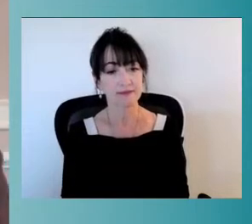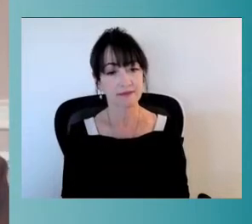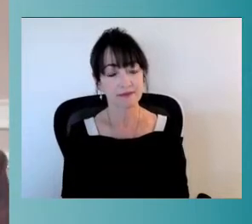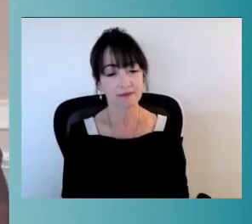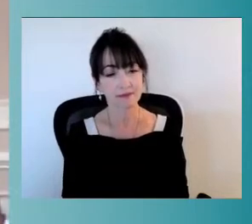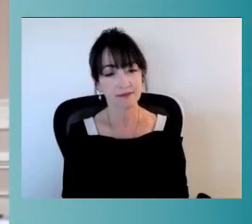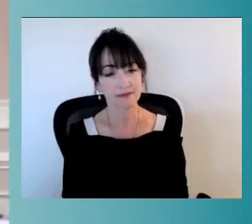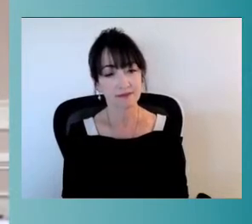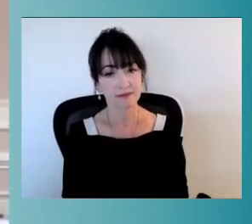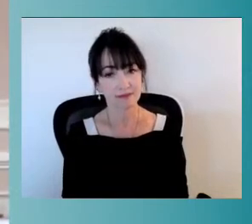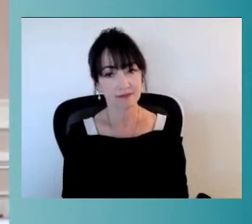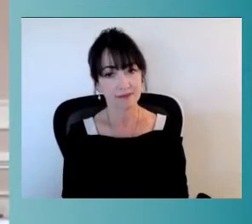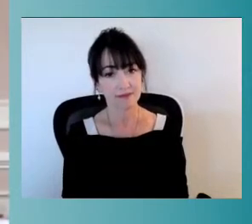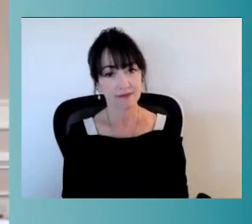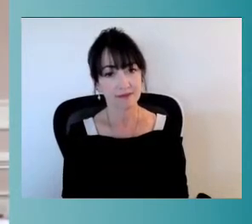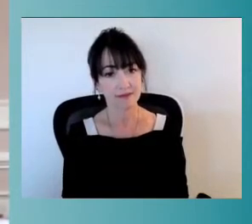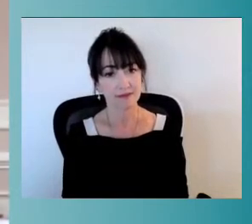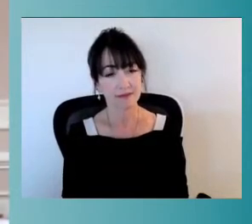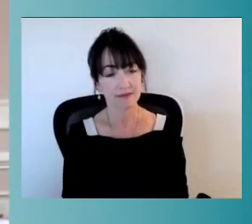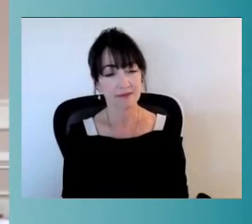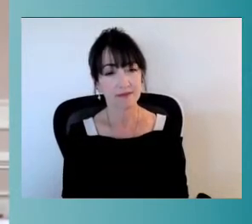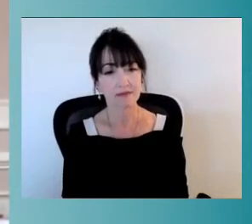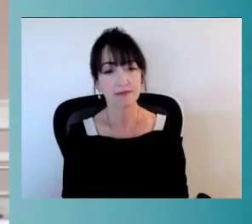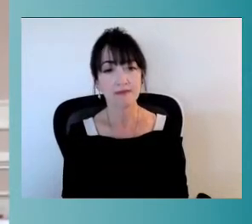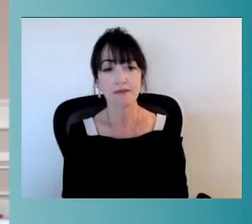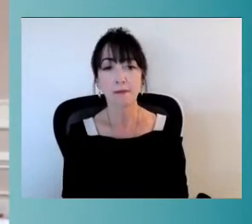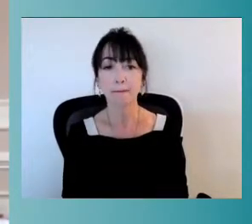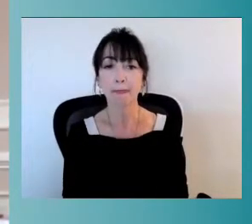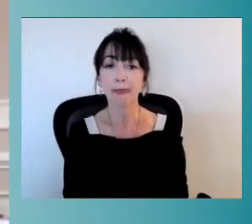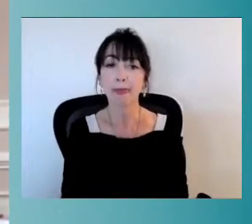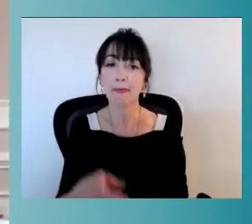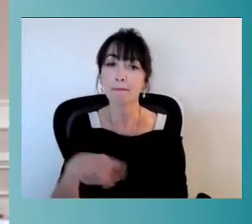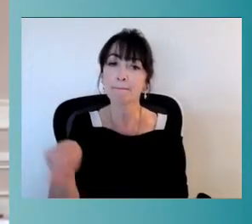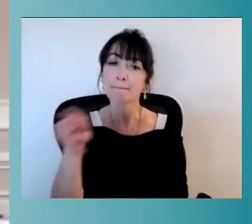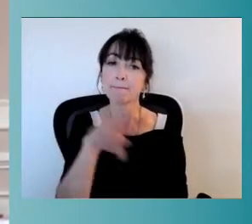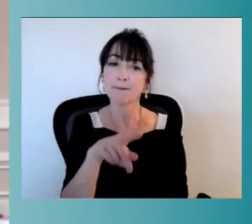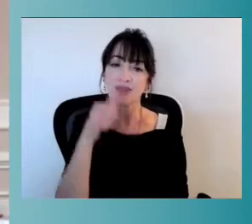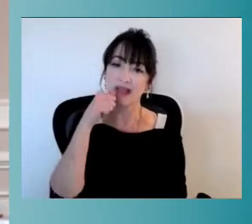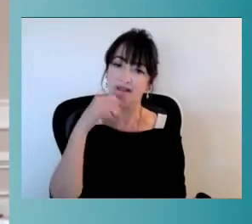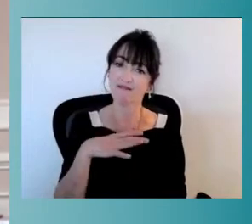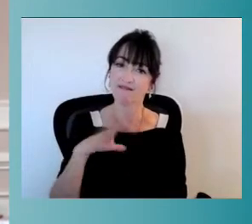The first female chaplain of the Delaware National Guard.